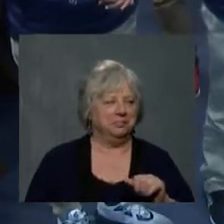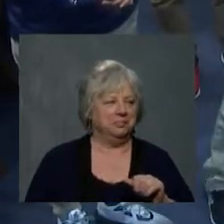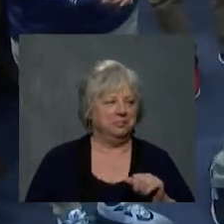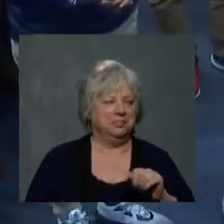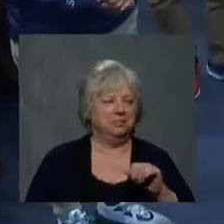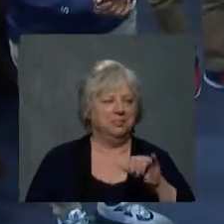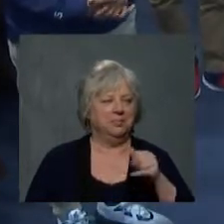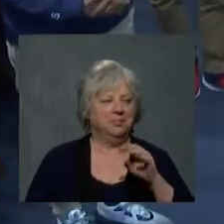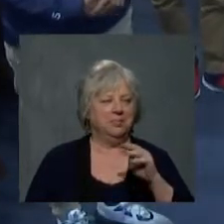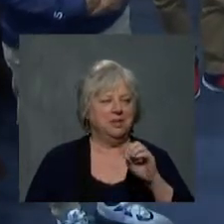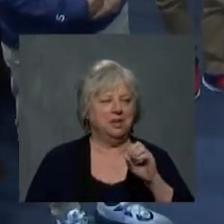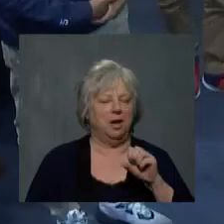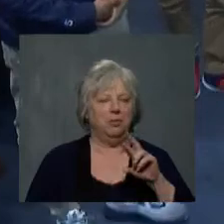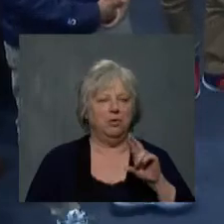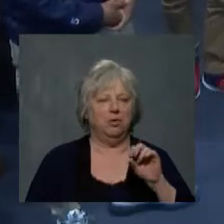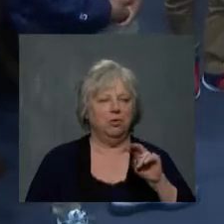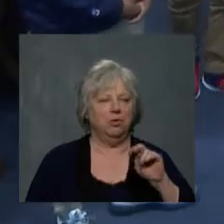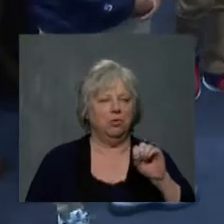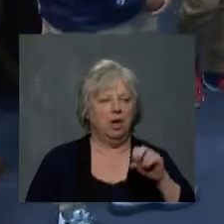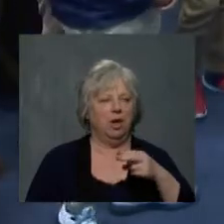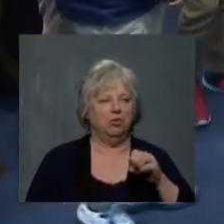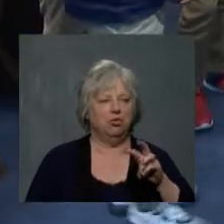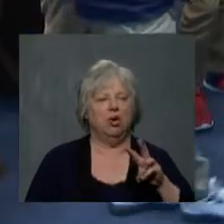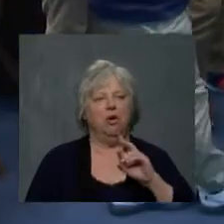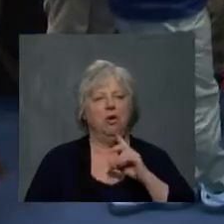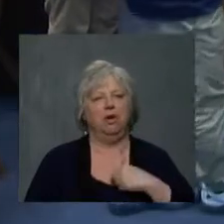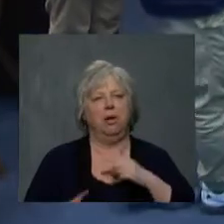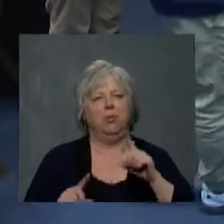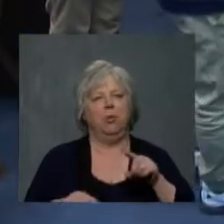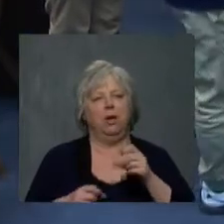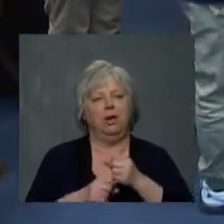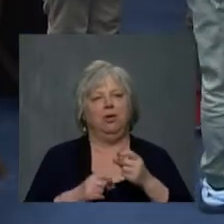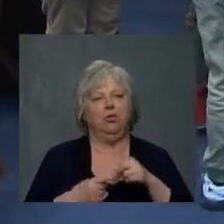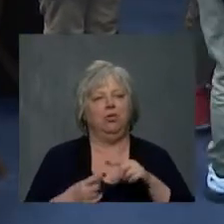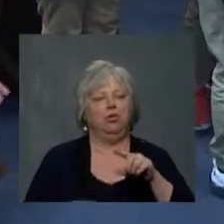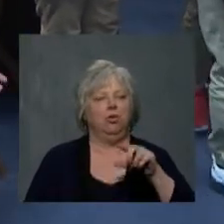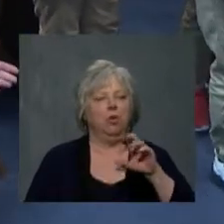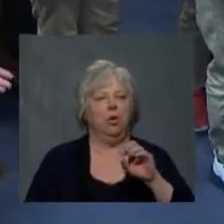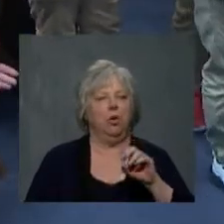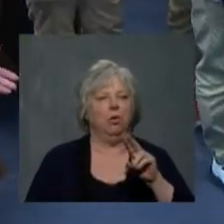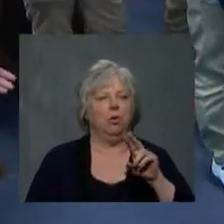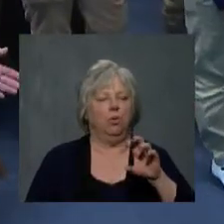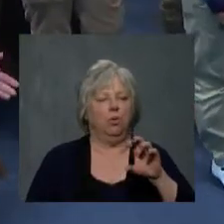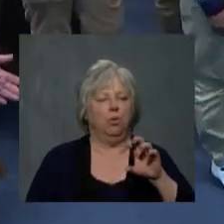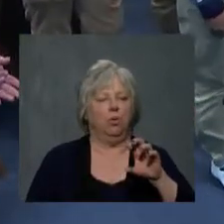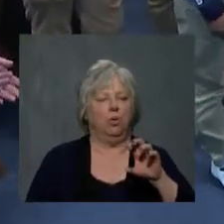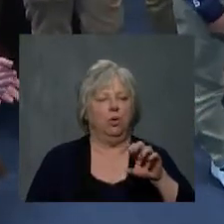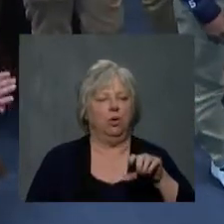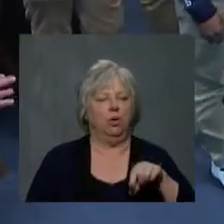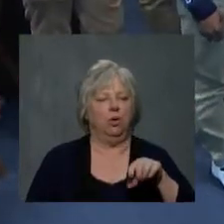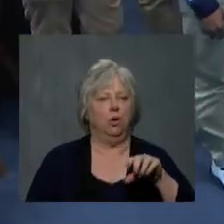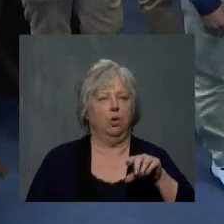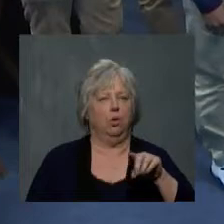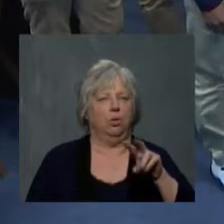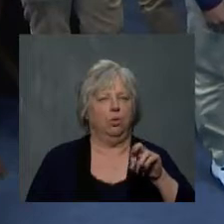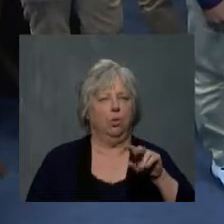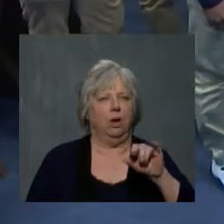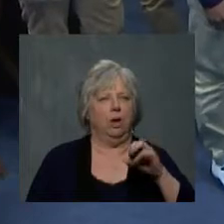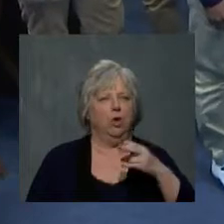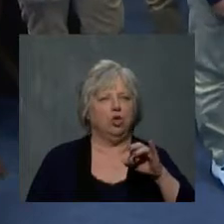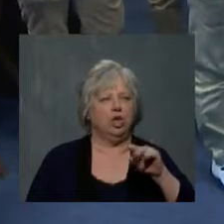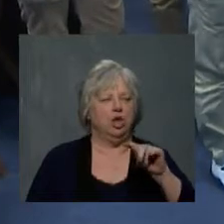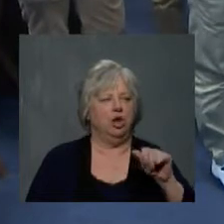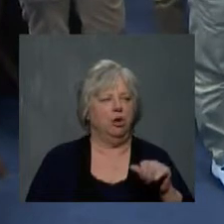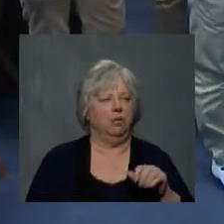I'm James Renshaw. I'm a senior, and I'm headed to Wichita Baptist University next year. I'm Javian